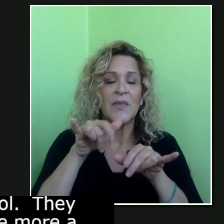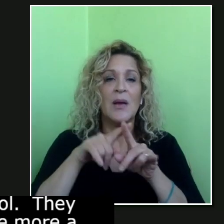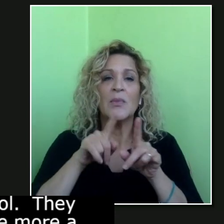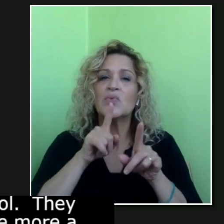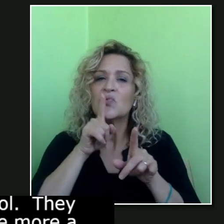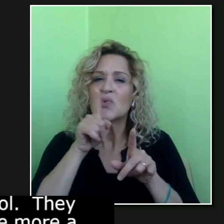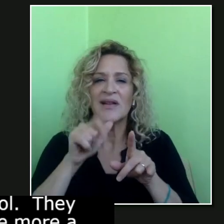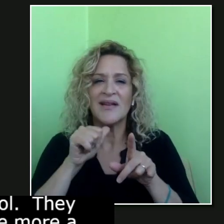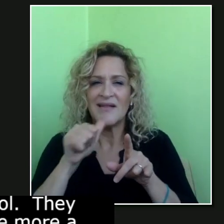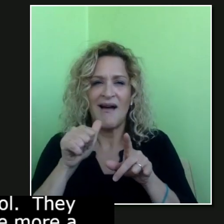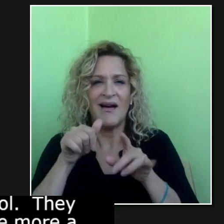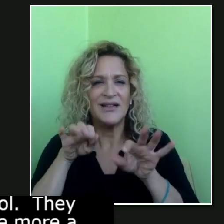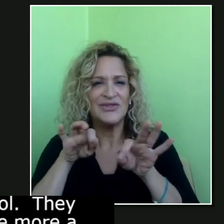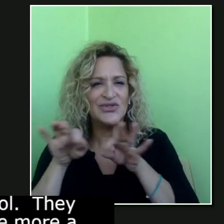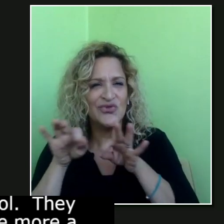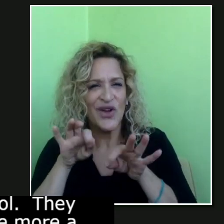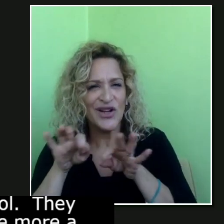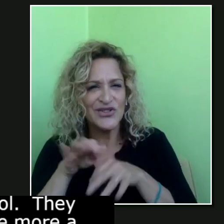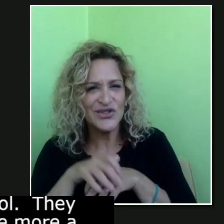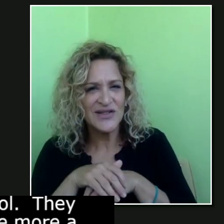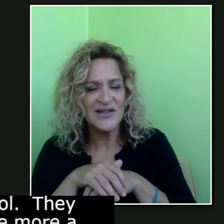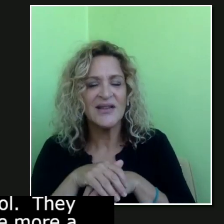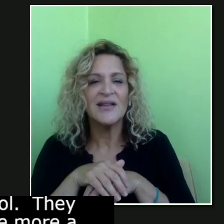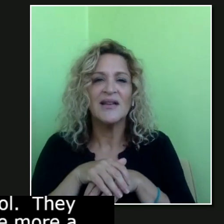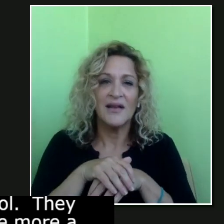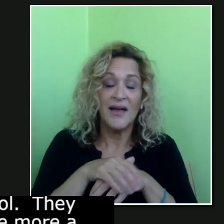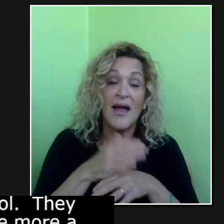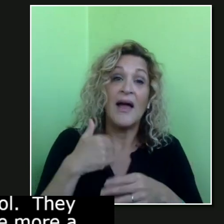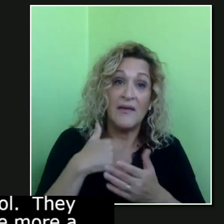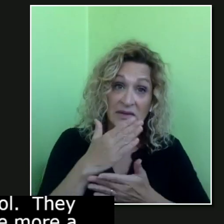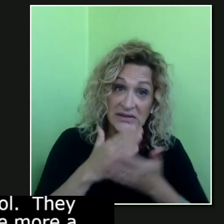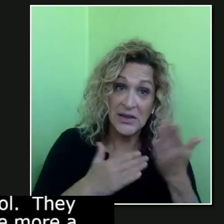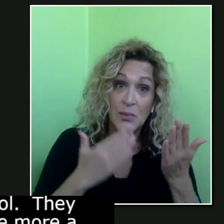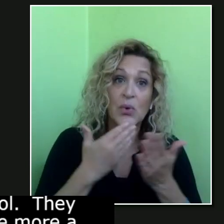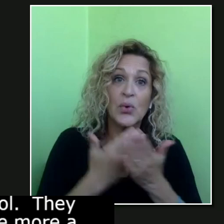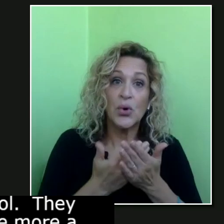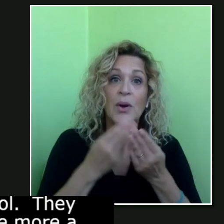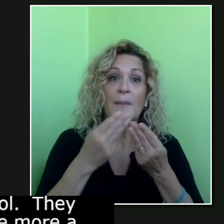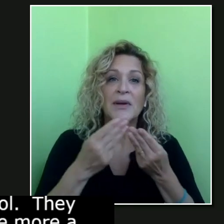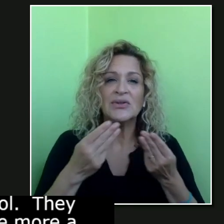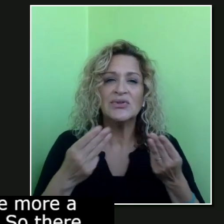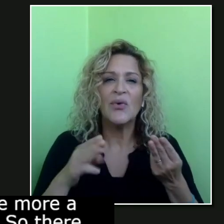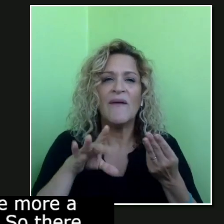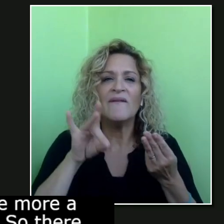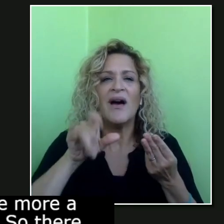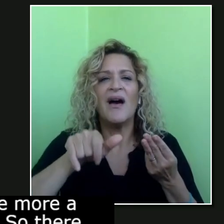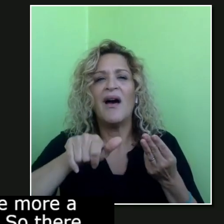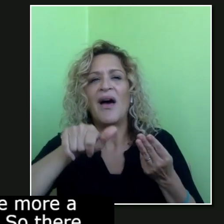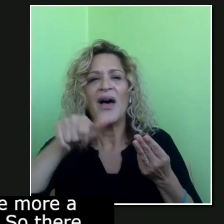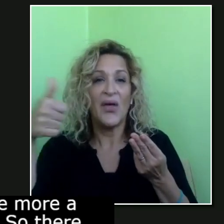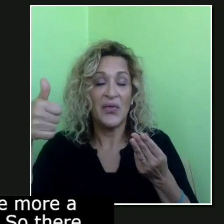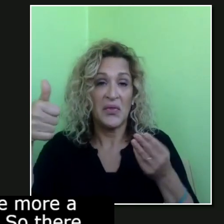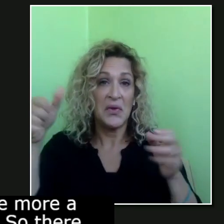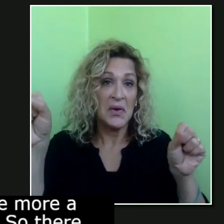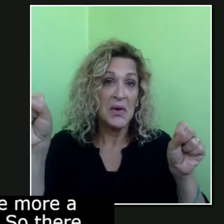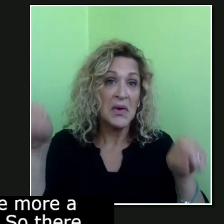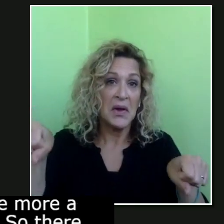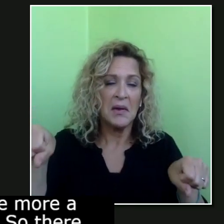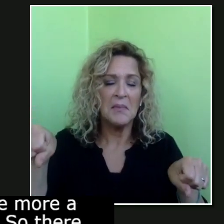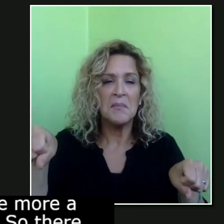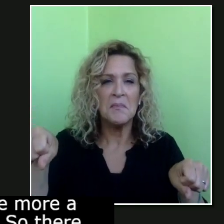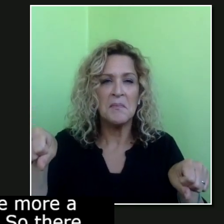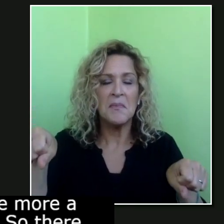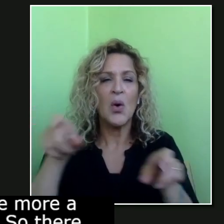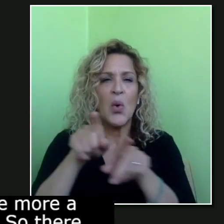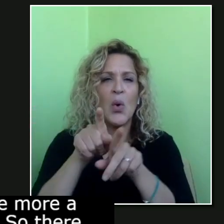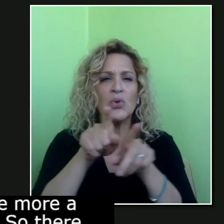instructions. So there are good materials that can be found elsewhere, as well as, of course, consultants,